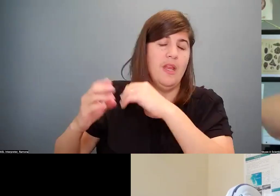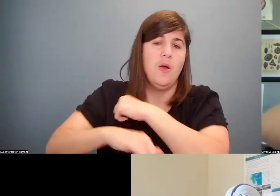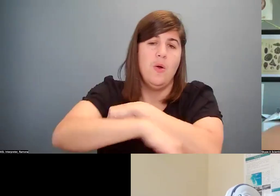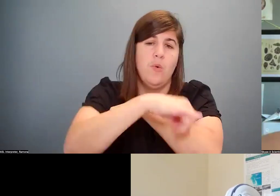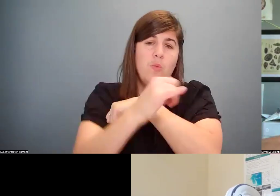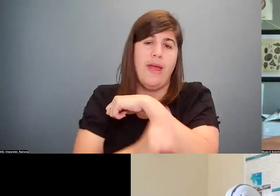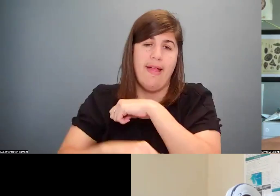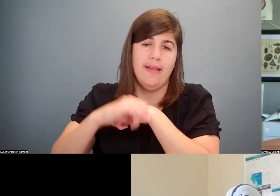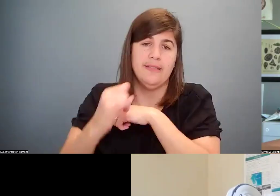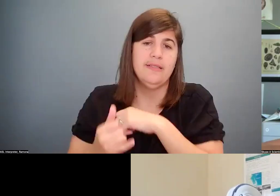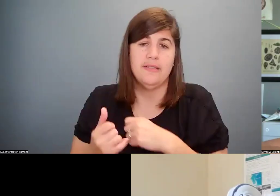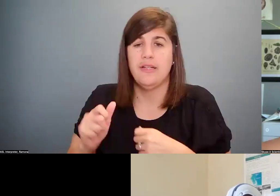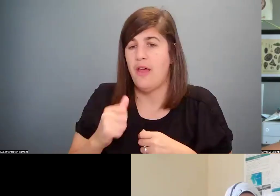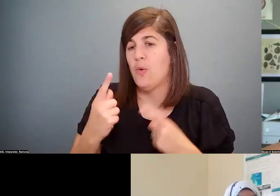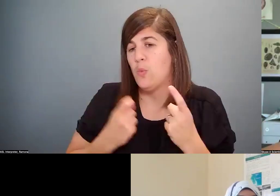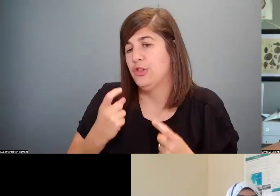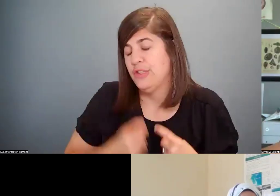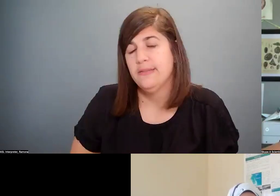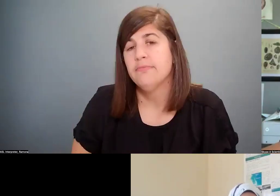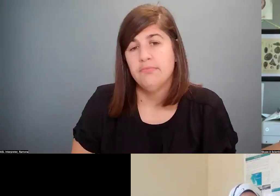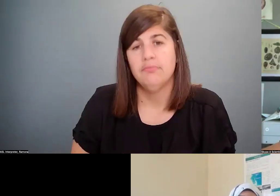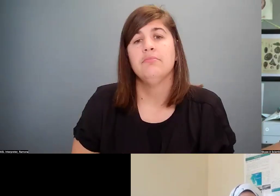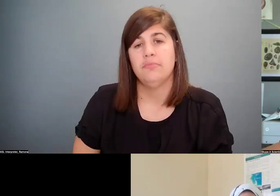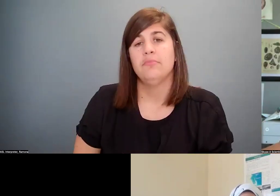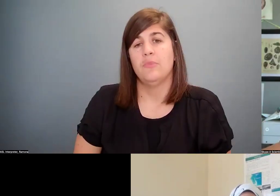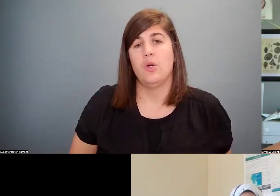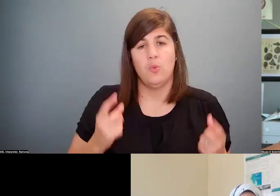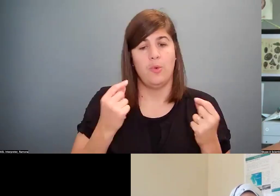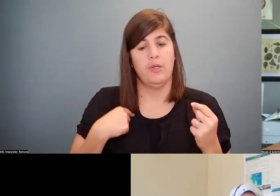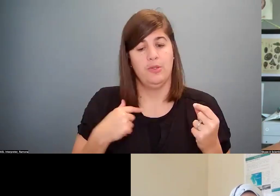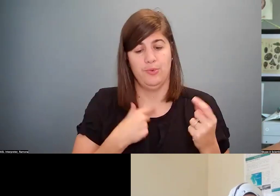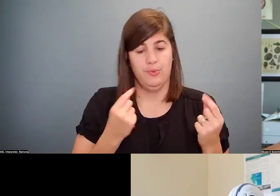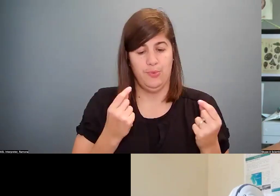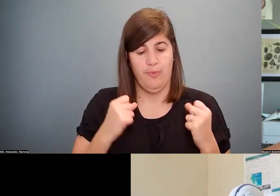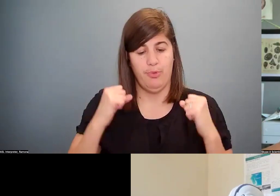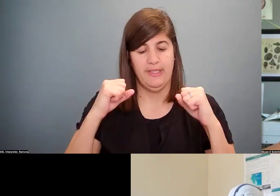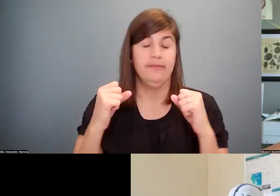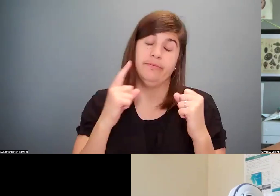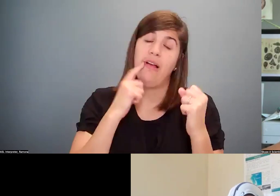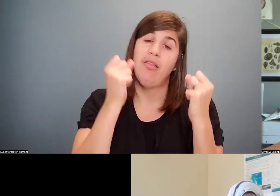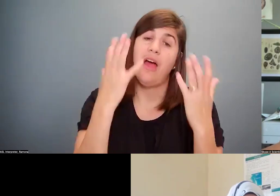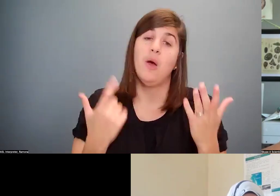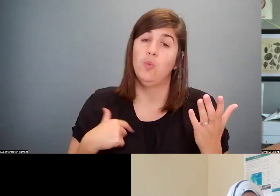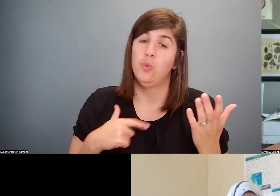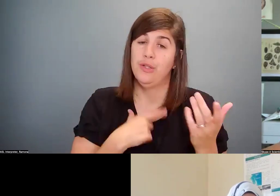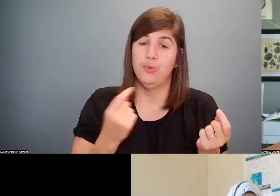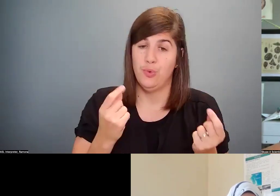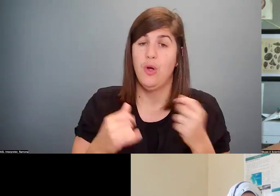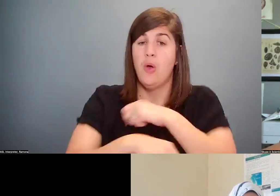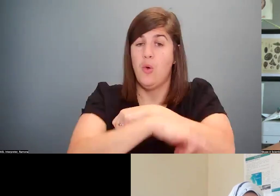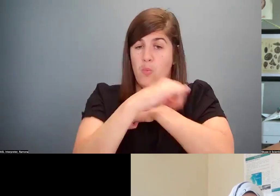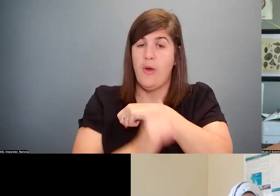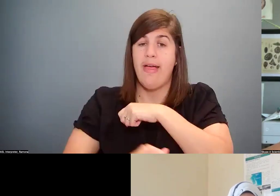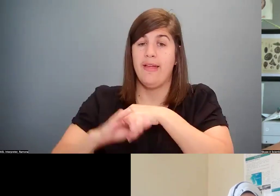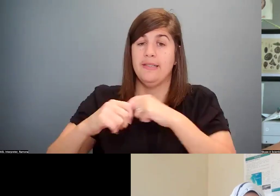one of the questions that's floating around in here. Okay, cool. What can we do to protect whales? There's a lot that we can do. So whales are existing